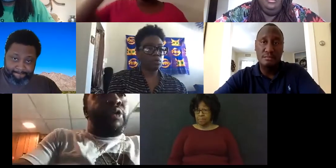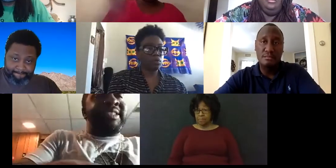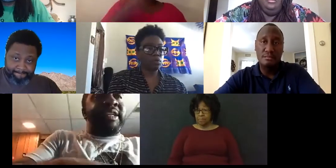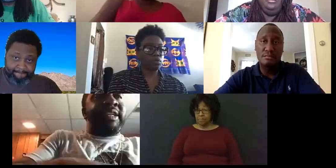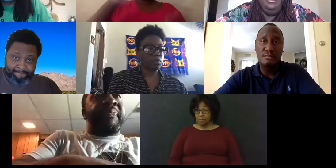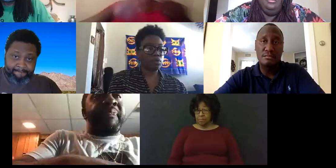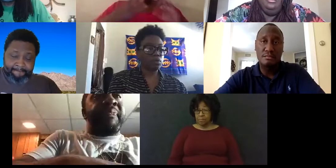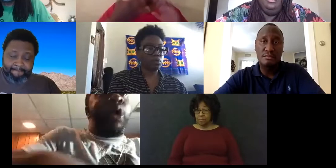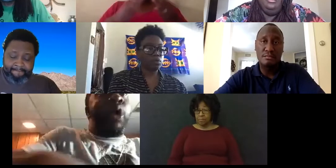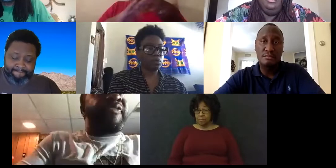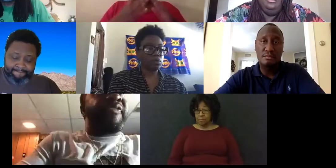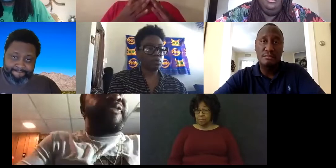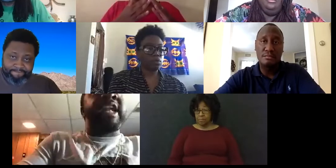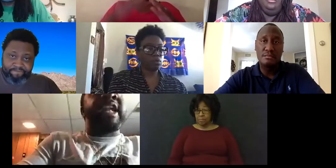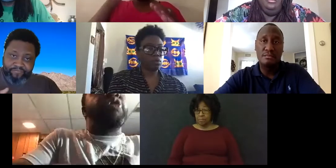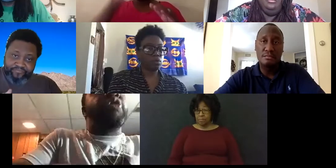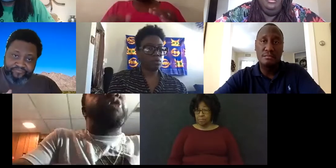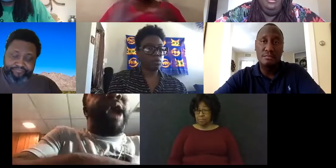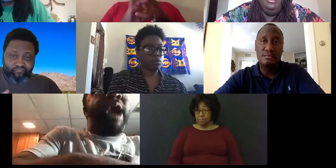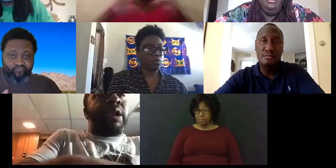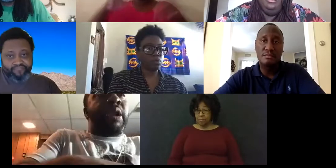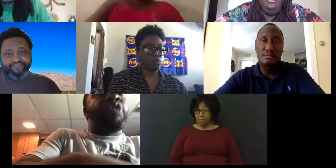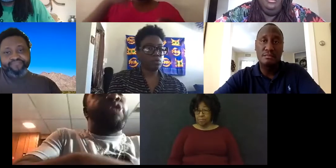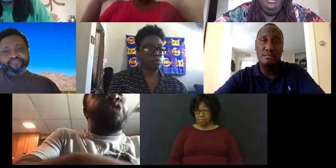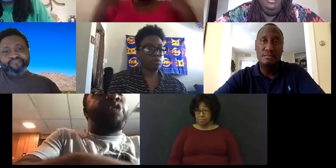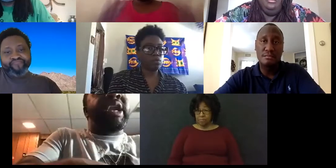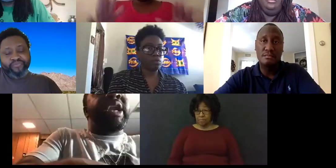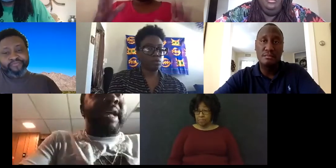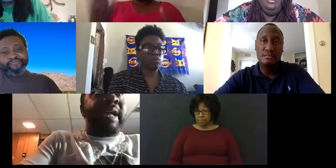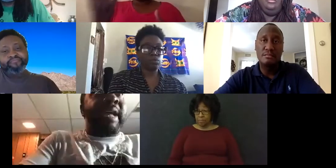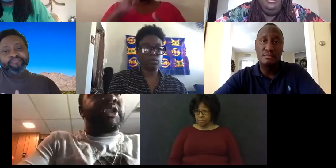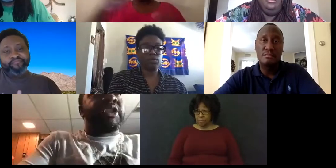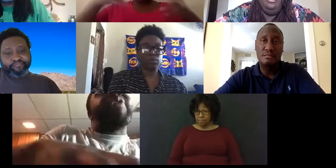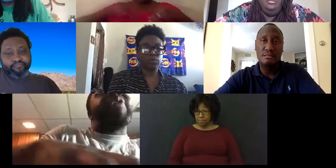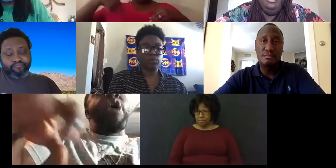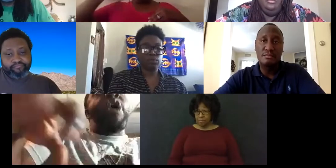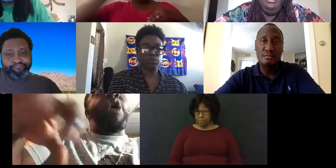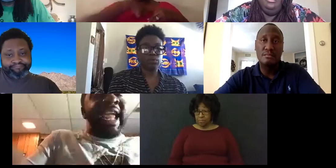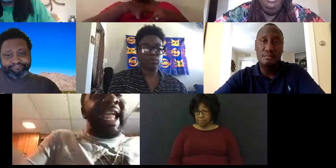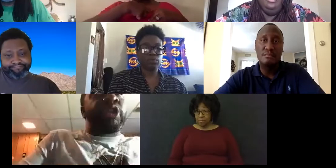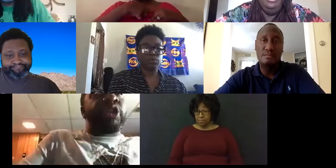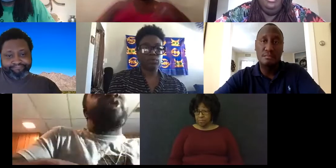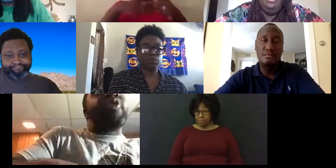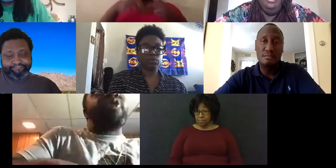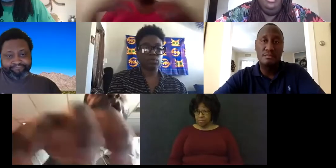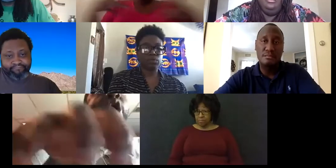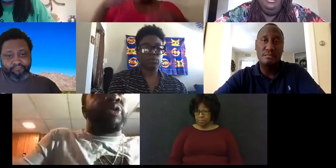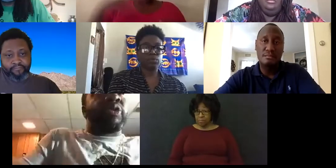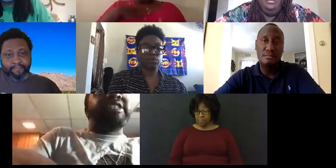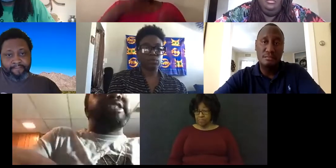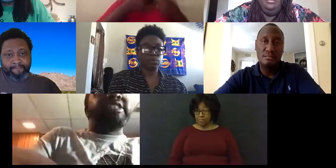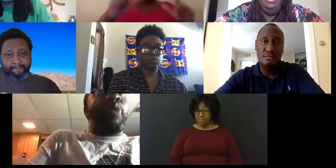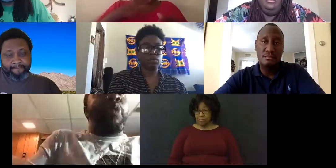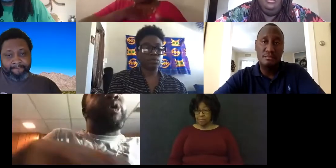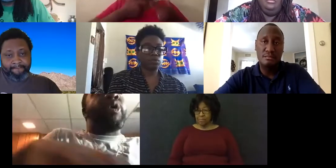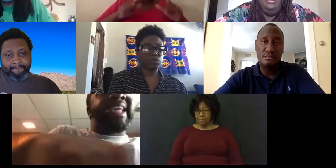communities that broke off and said, if you do not want to be part, well, you don't want to accept us, We will create our own language. We'll create our own culture